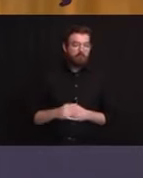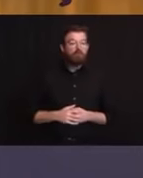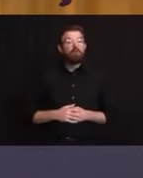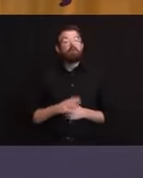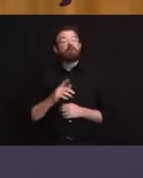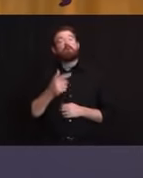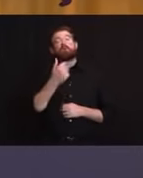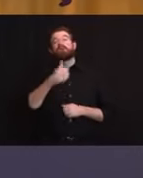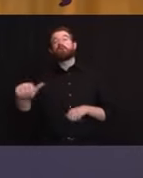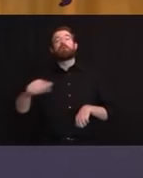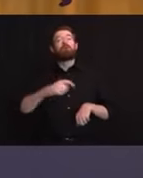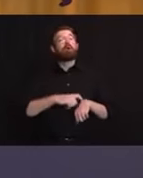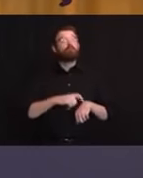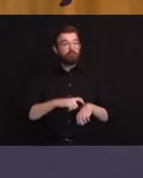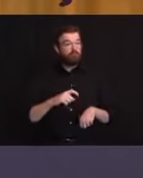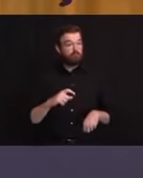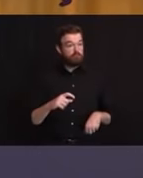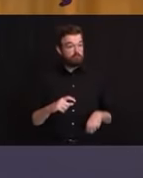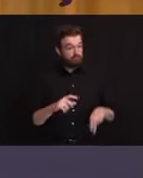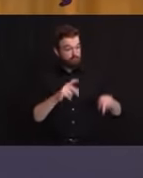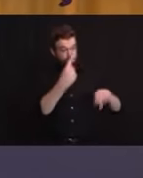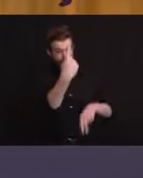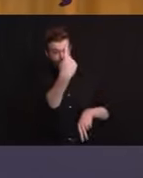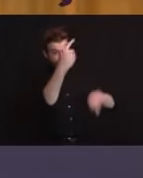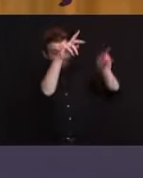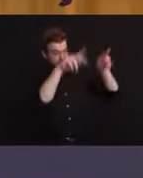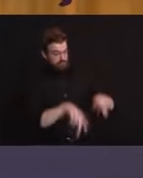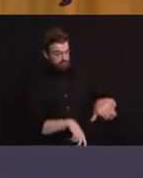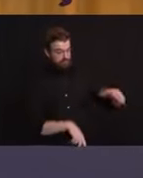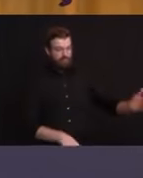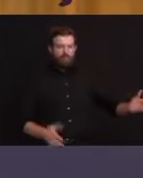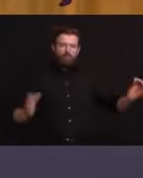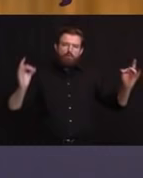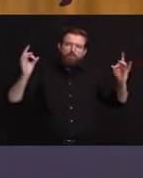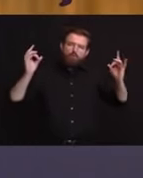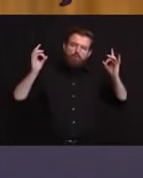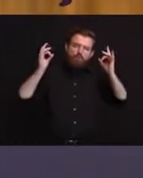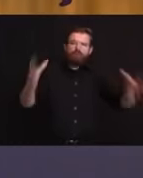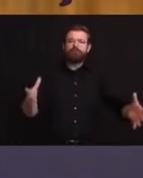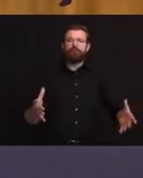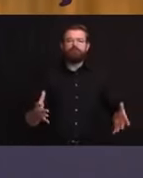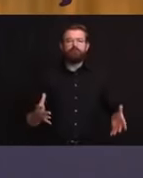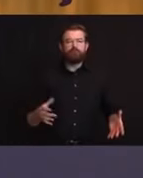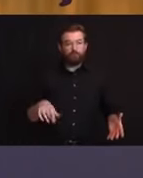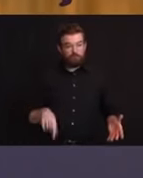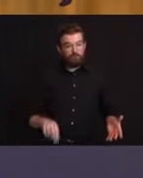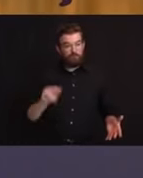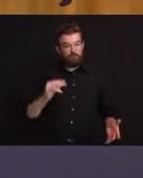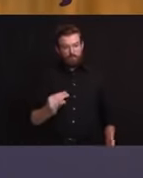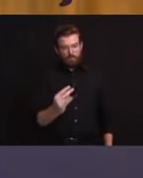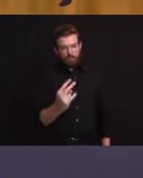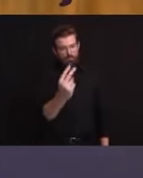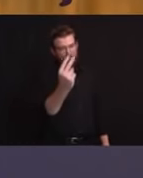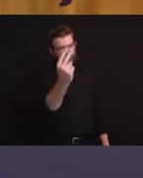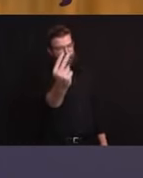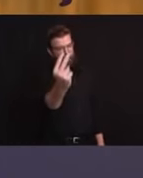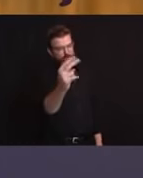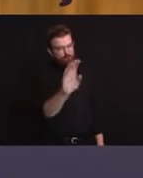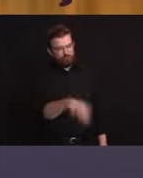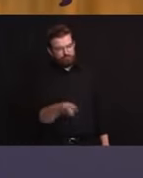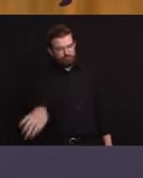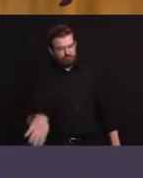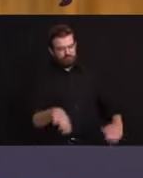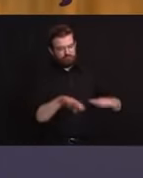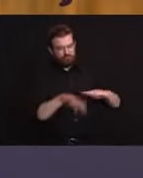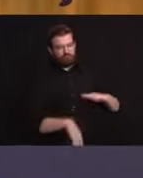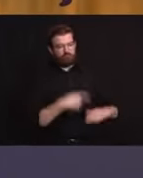especially of a young person, and we do in fact have two fatalities under the age of 18, and Judy will remind us each